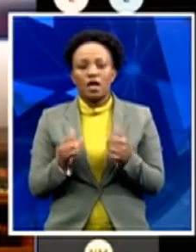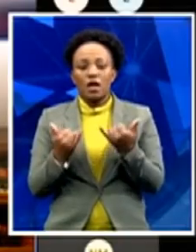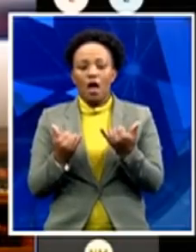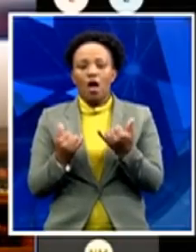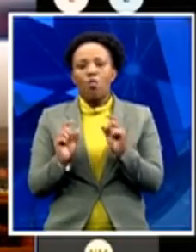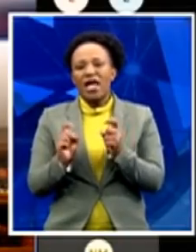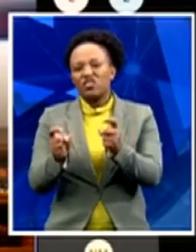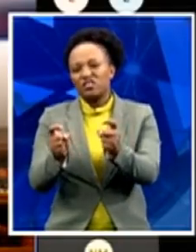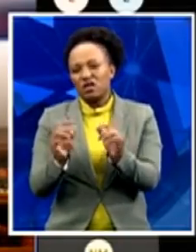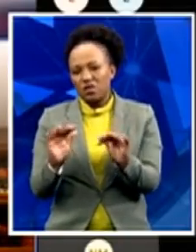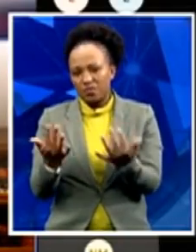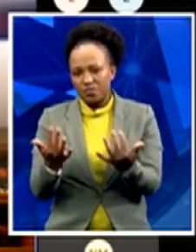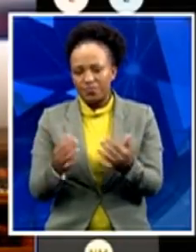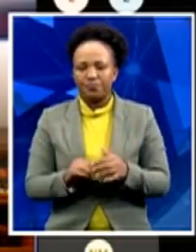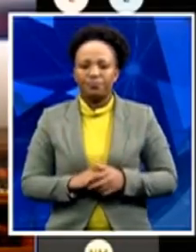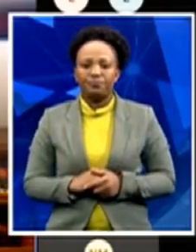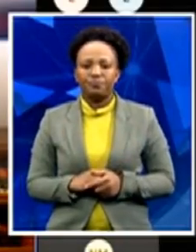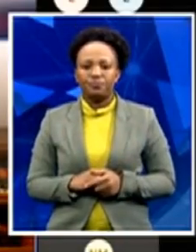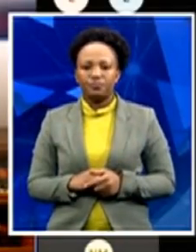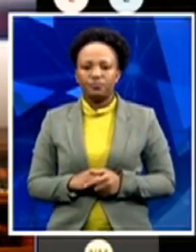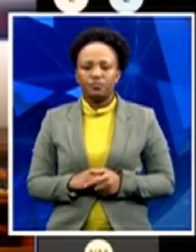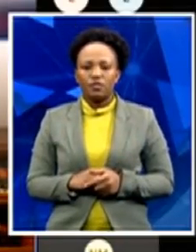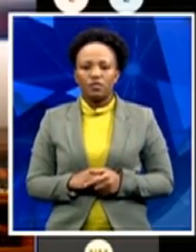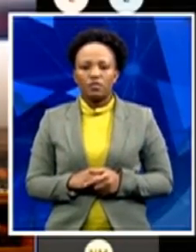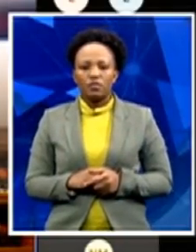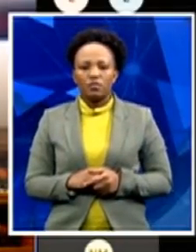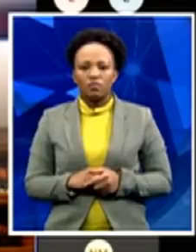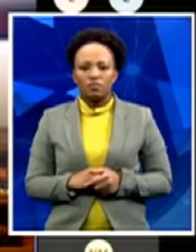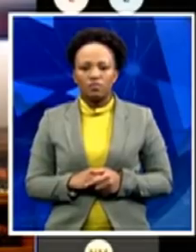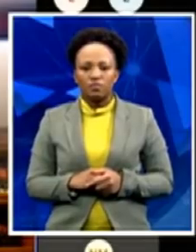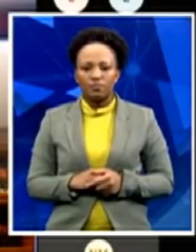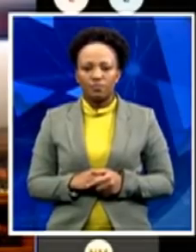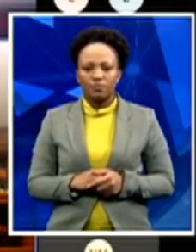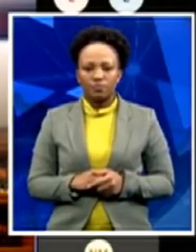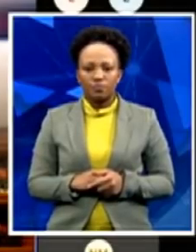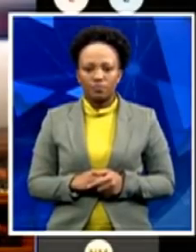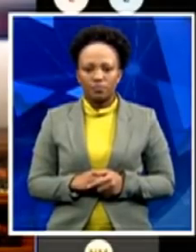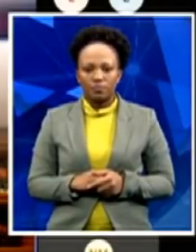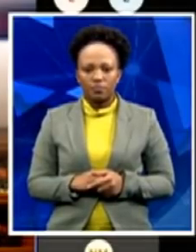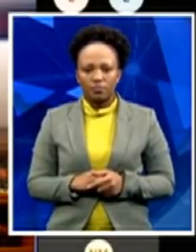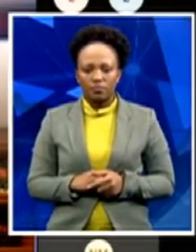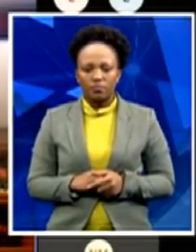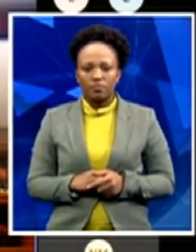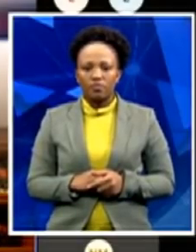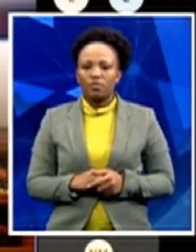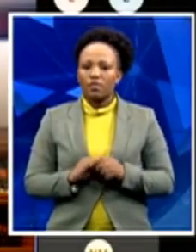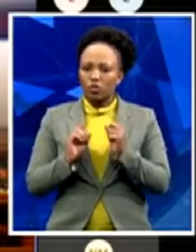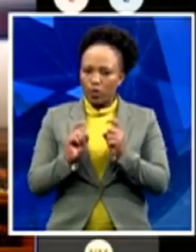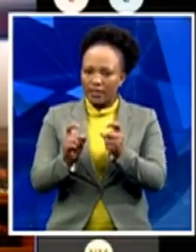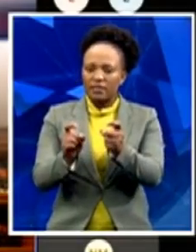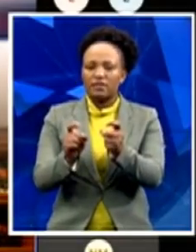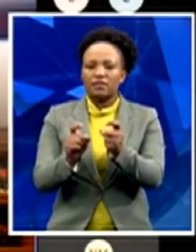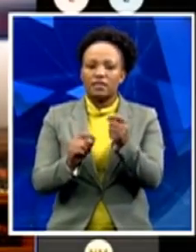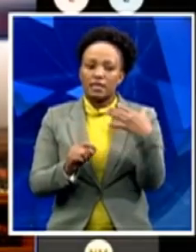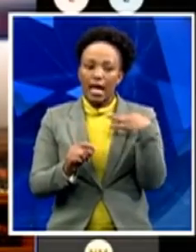In support of the argument of urgency, all the applicant states is that this